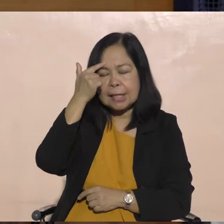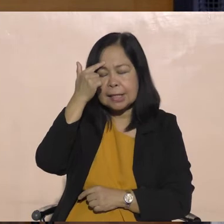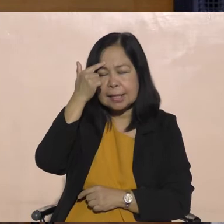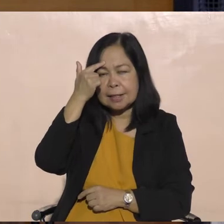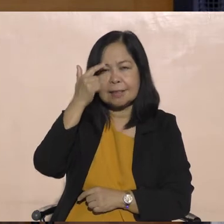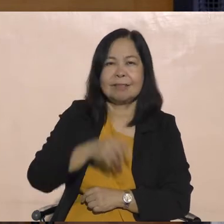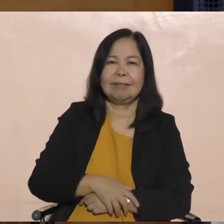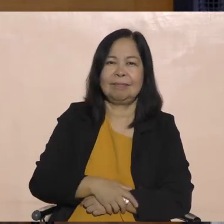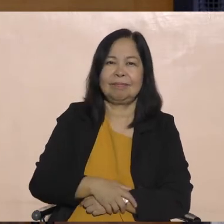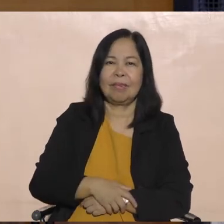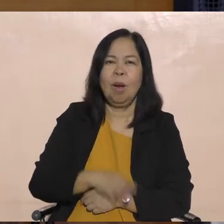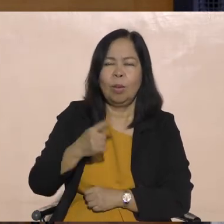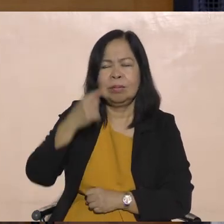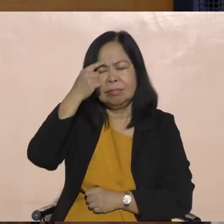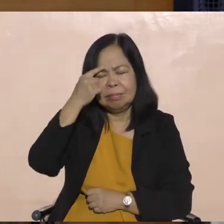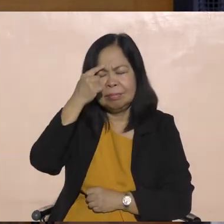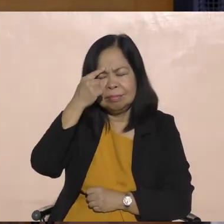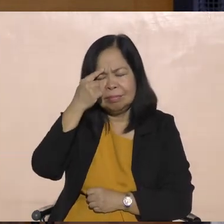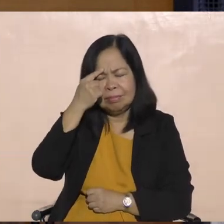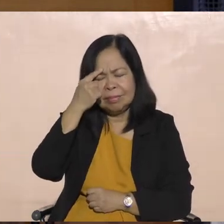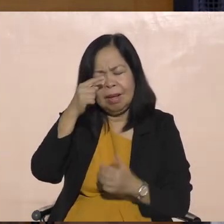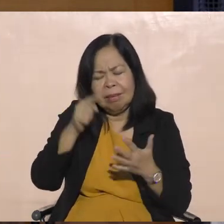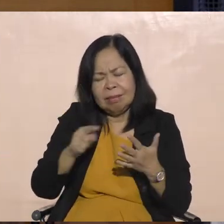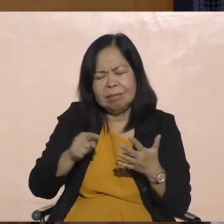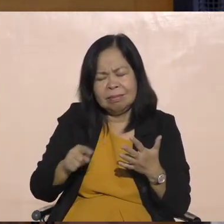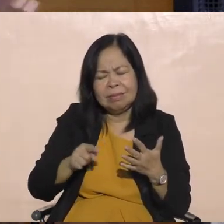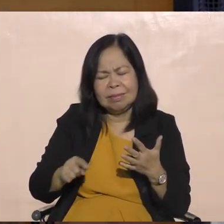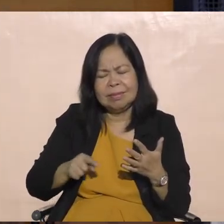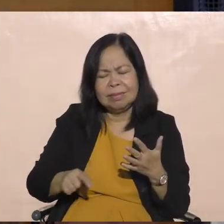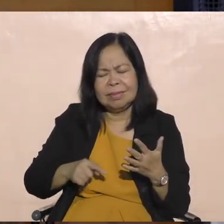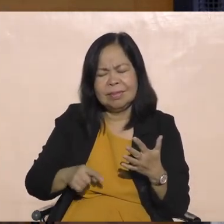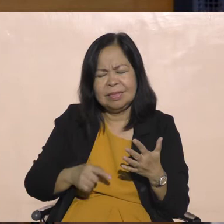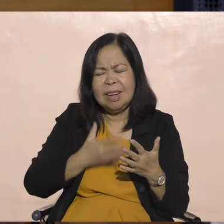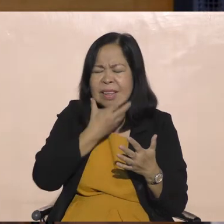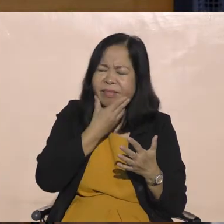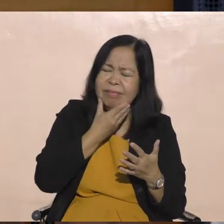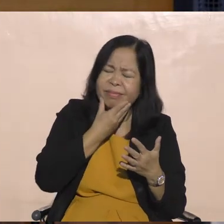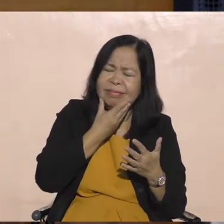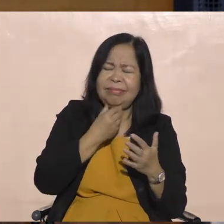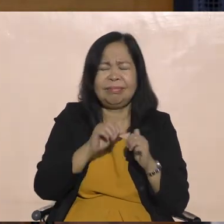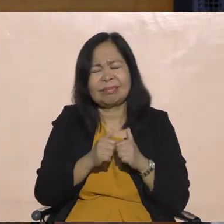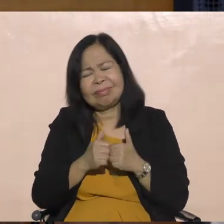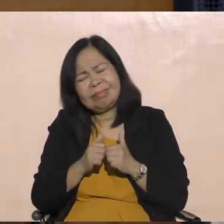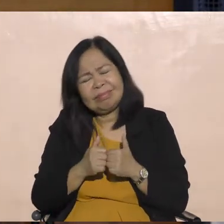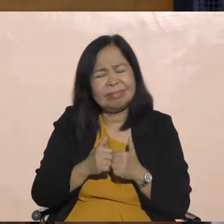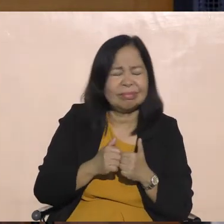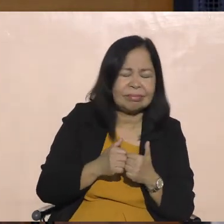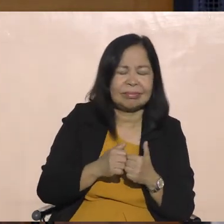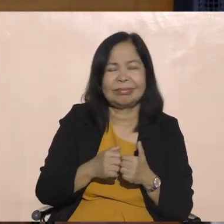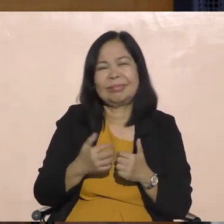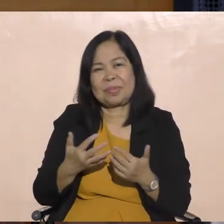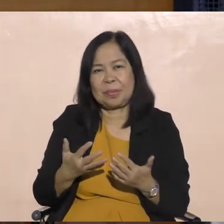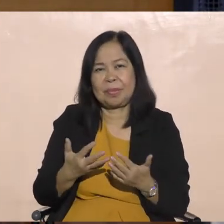think." Usay kay maghuna-huna ra man tagdagan kitong ginuhuna nga inani siguro ang pamaagi sa Ginoo, mao gid siguro ibuhaton sa Ginoo, si brother